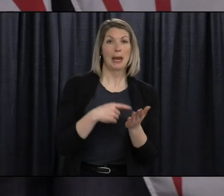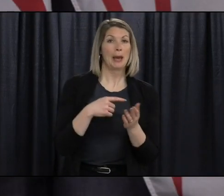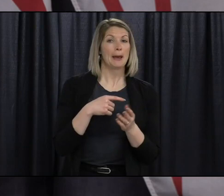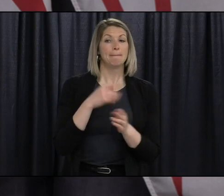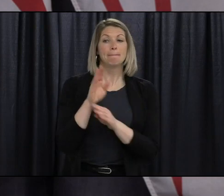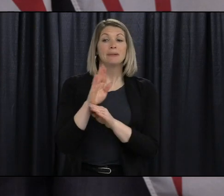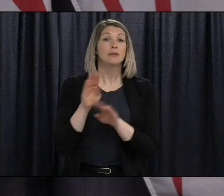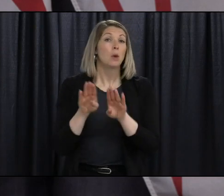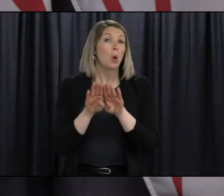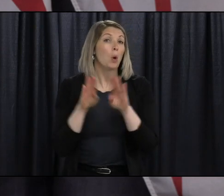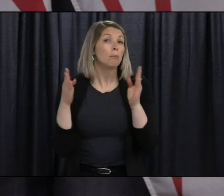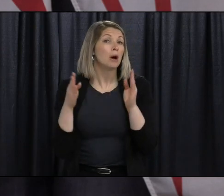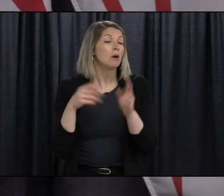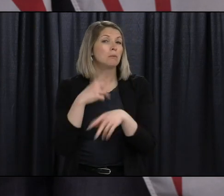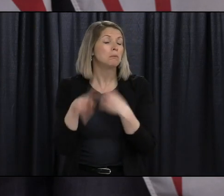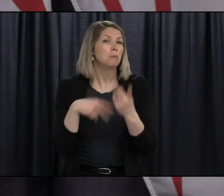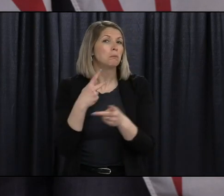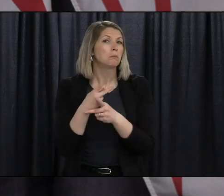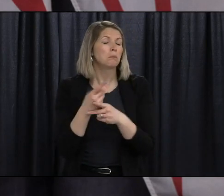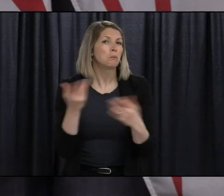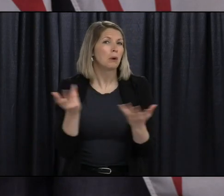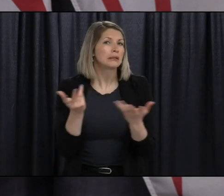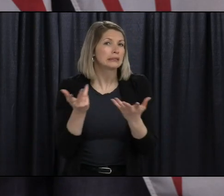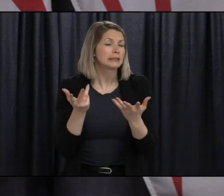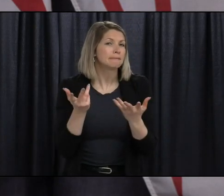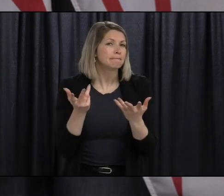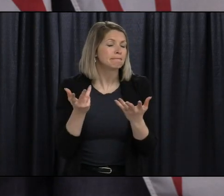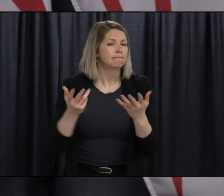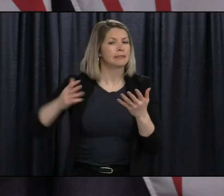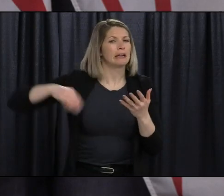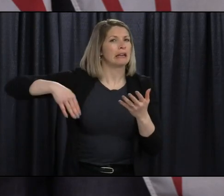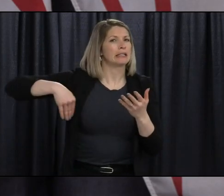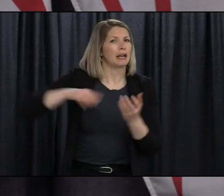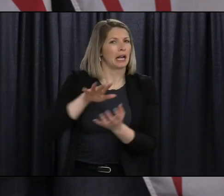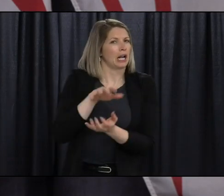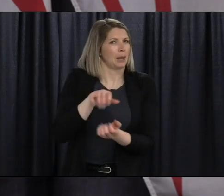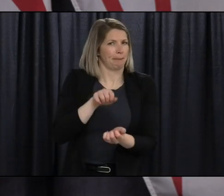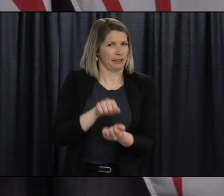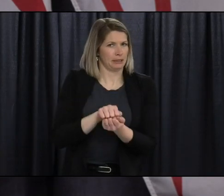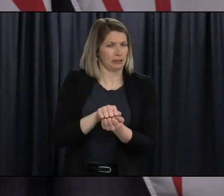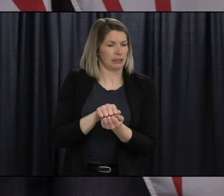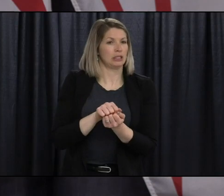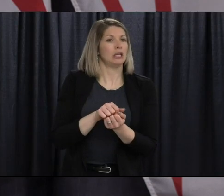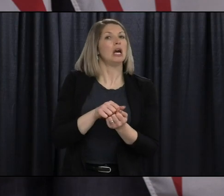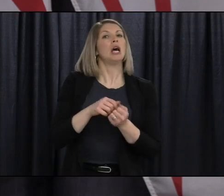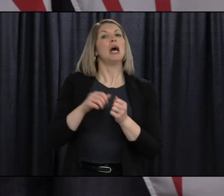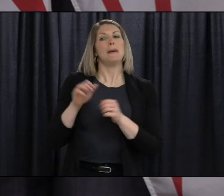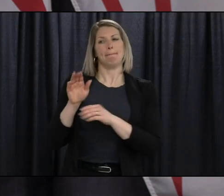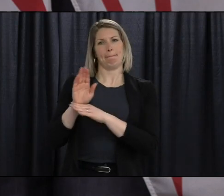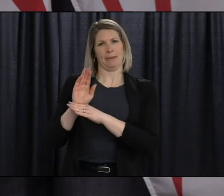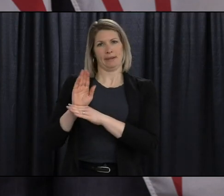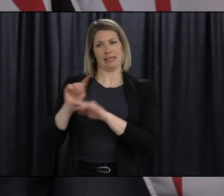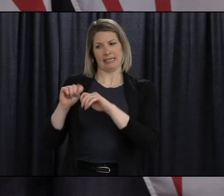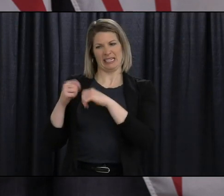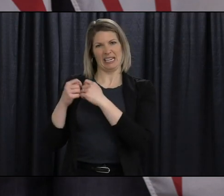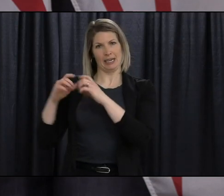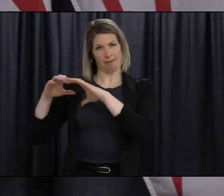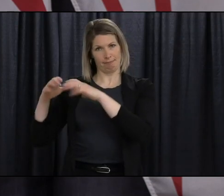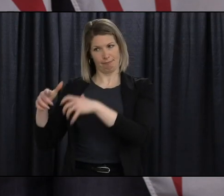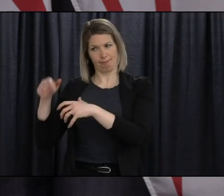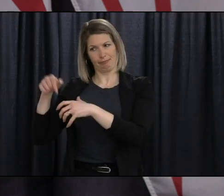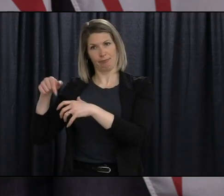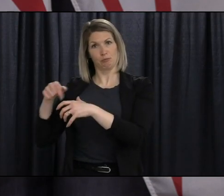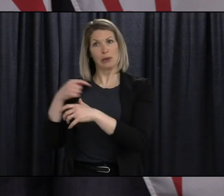And certainly we will be working in coordination with the business response team to be able to provide